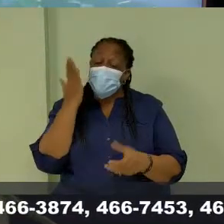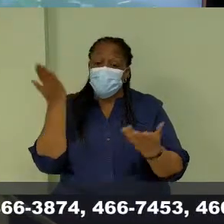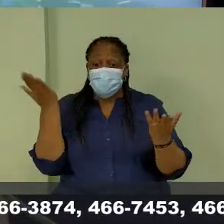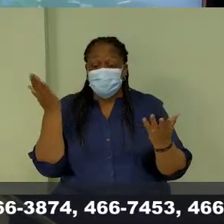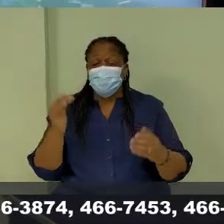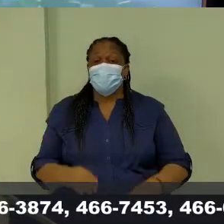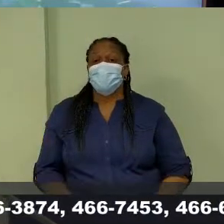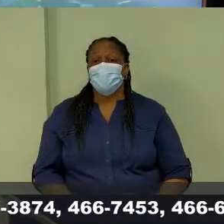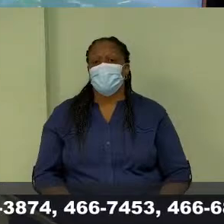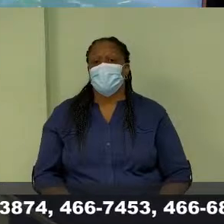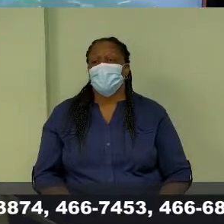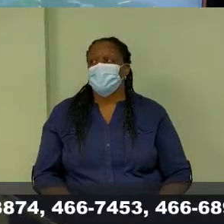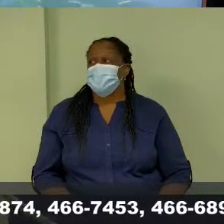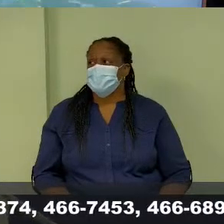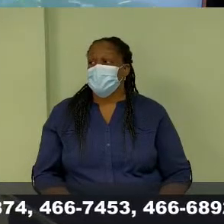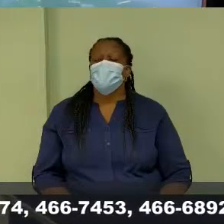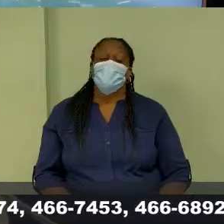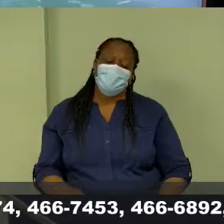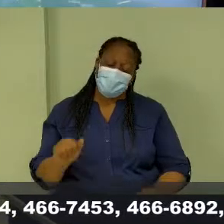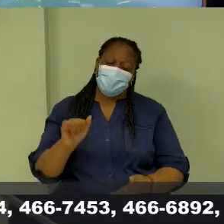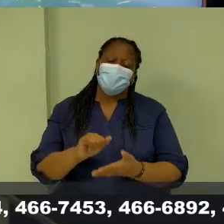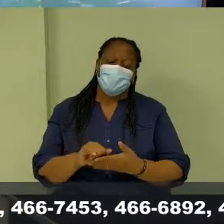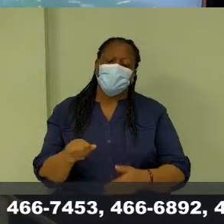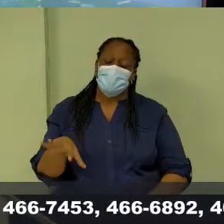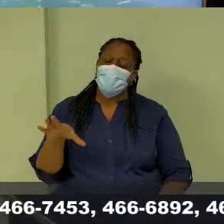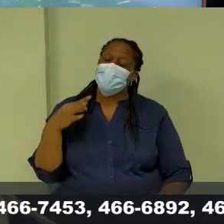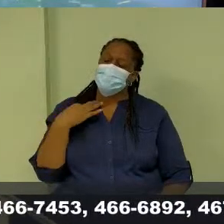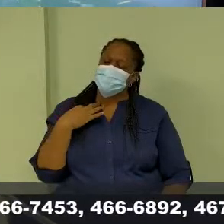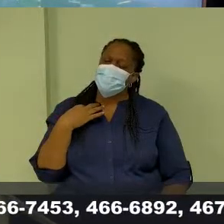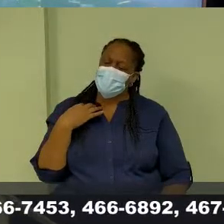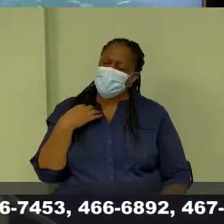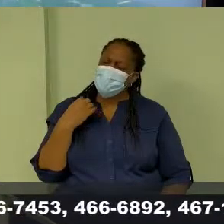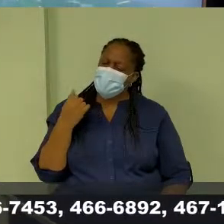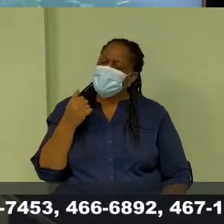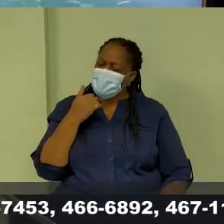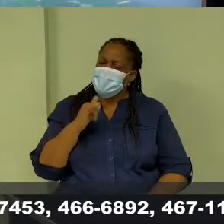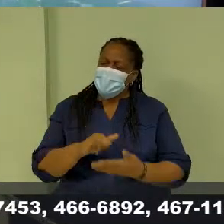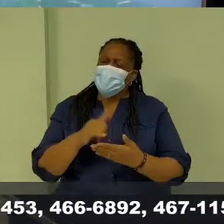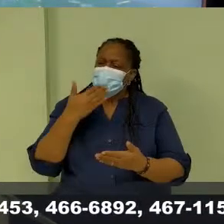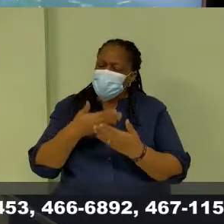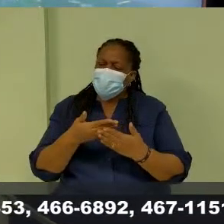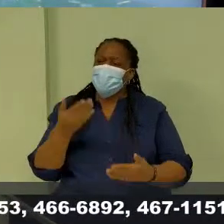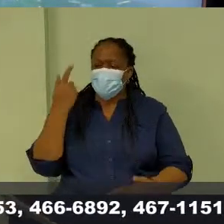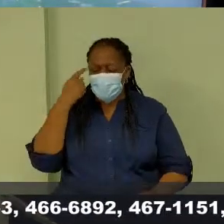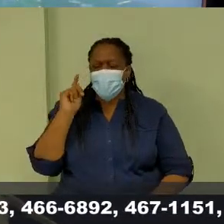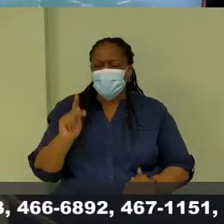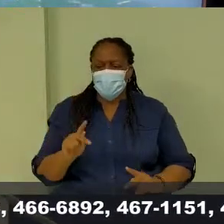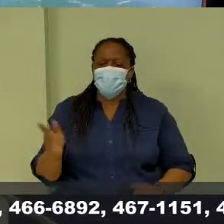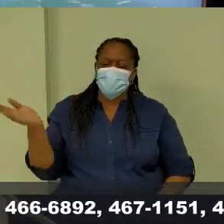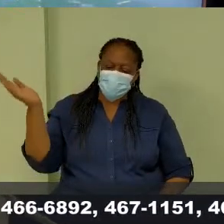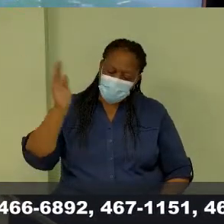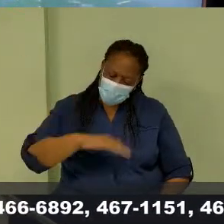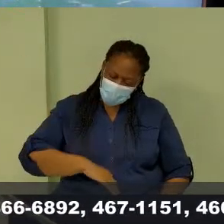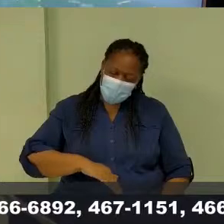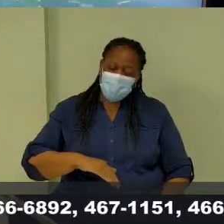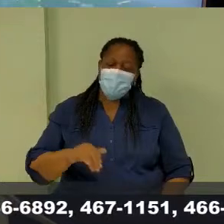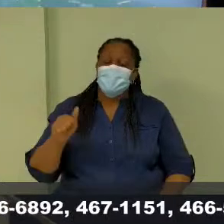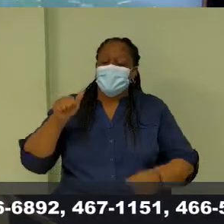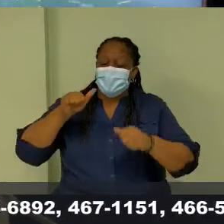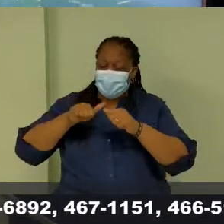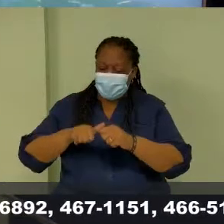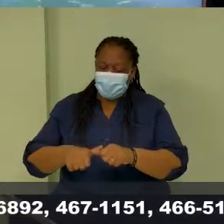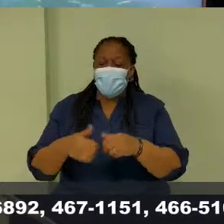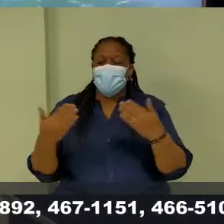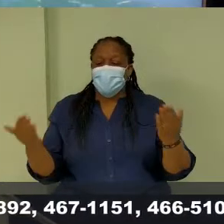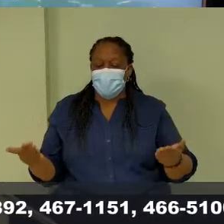preferred guest or tourist that we would be, you know, that we should be targeting. Persons